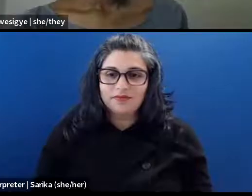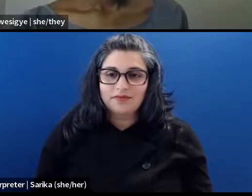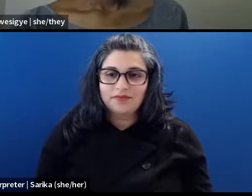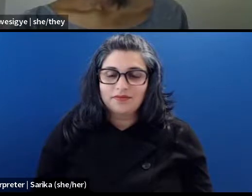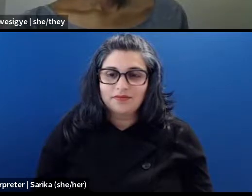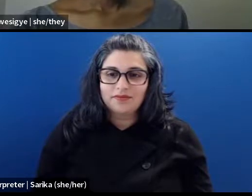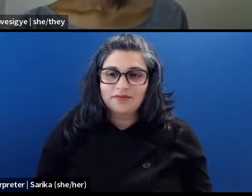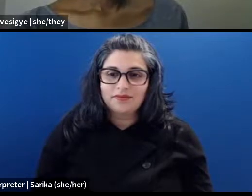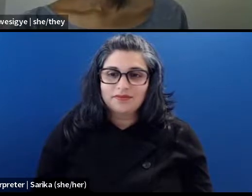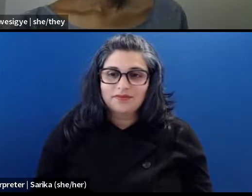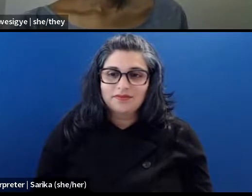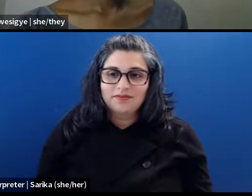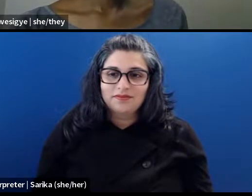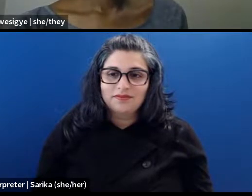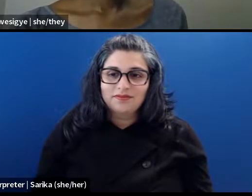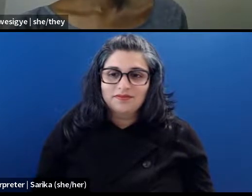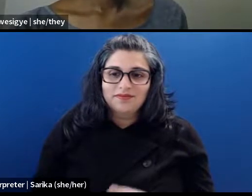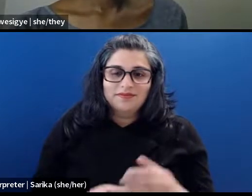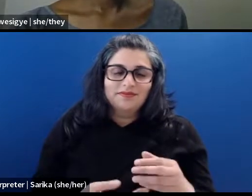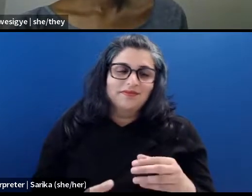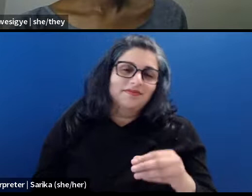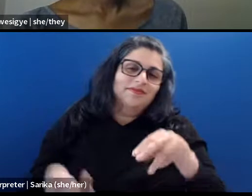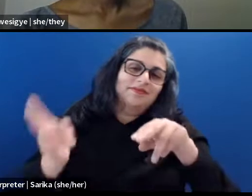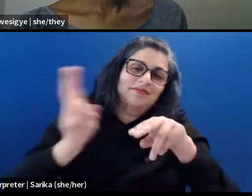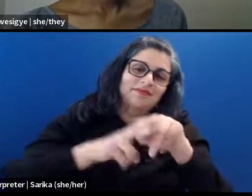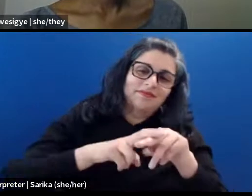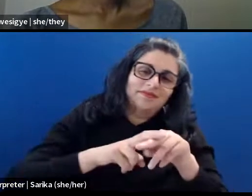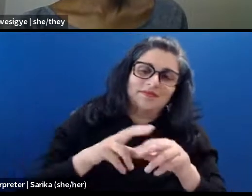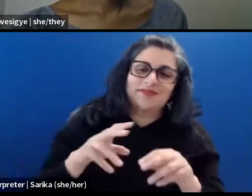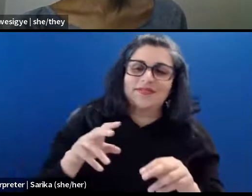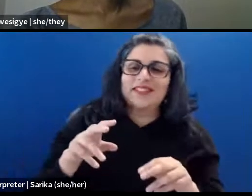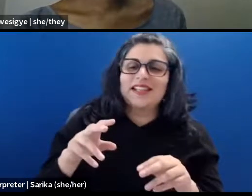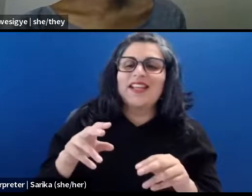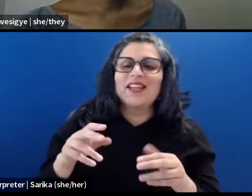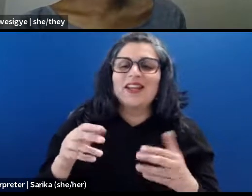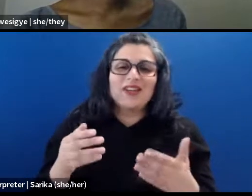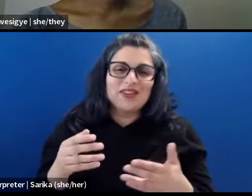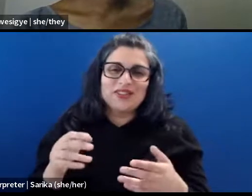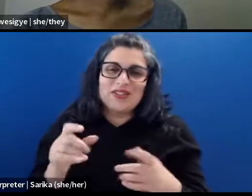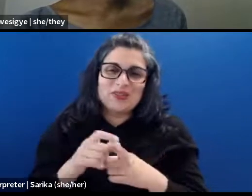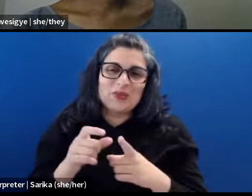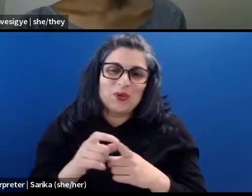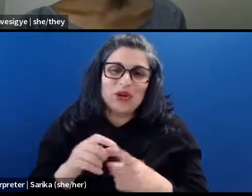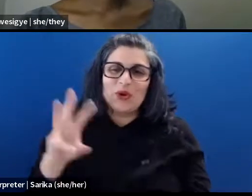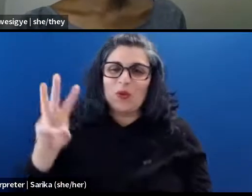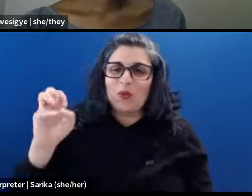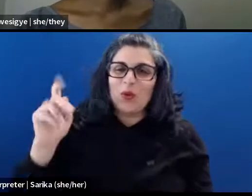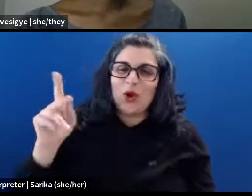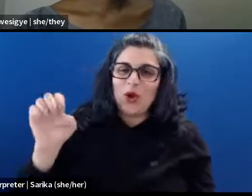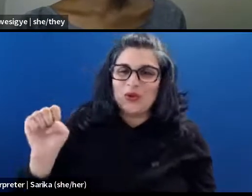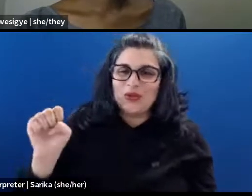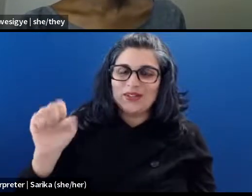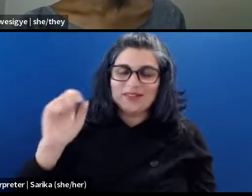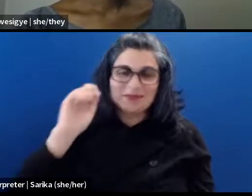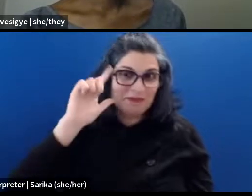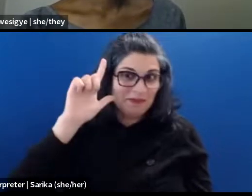It adds a new dimension to this term woke. Right.